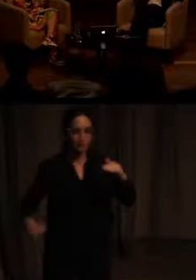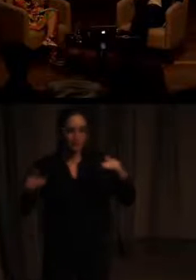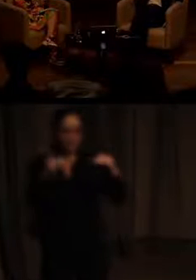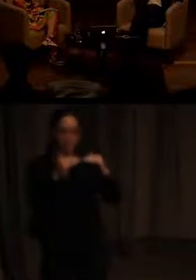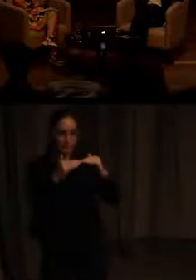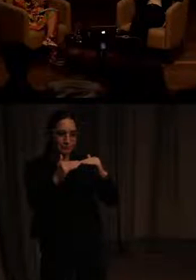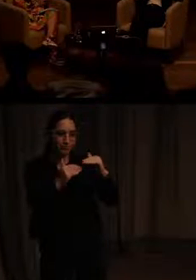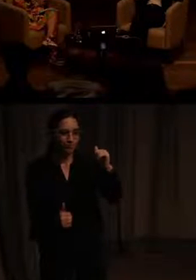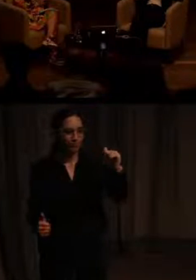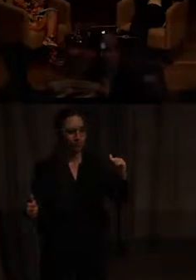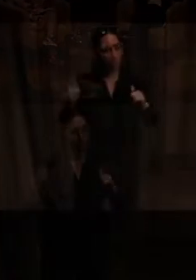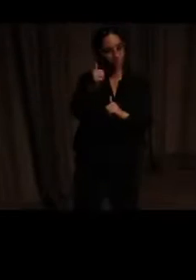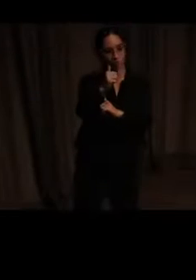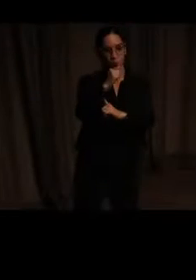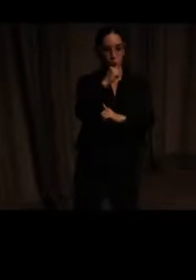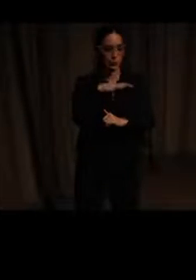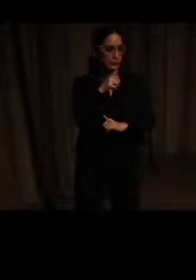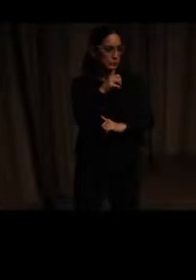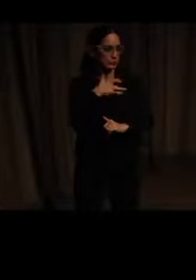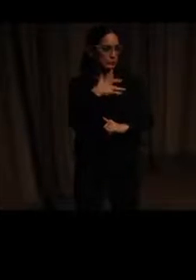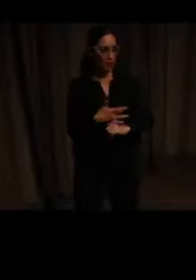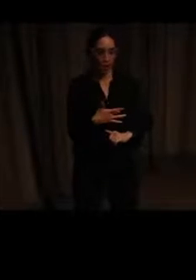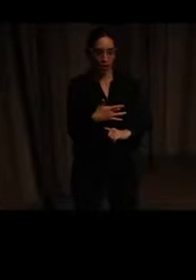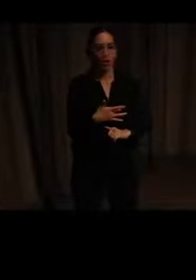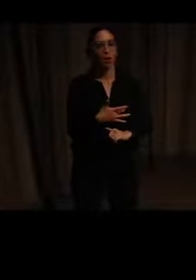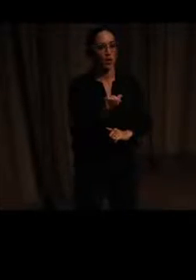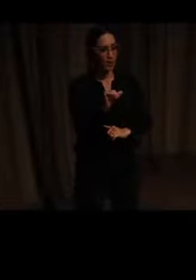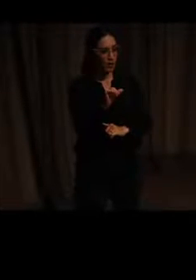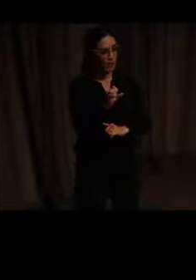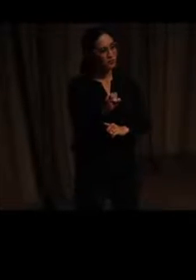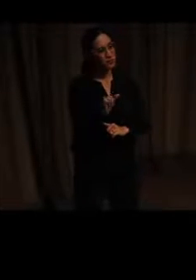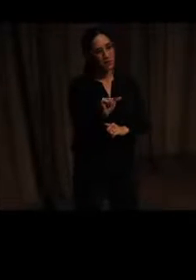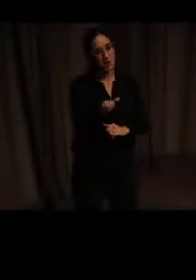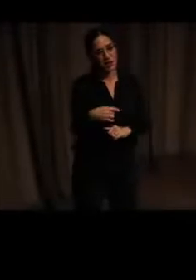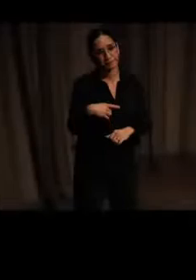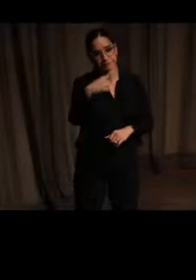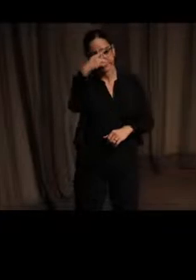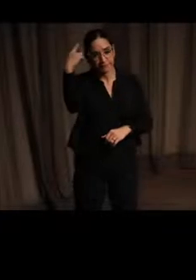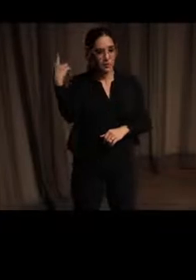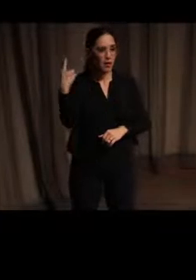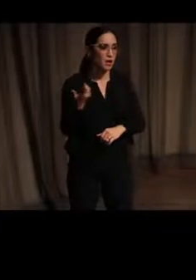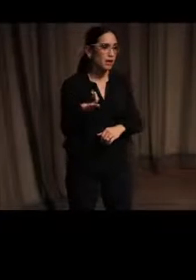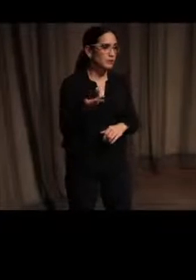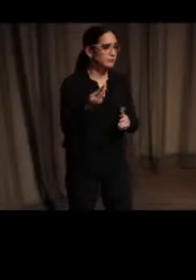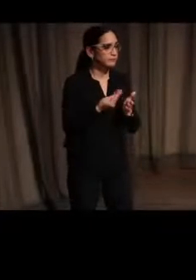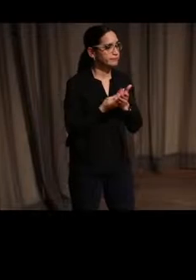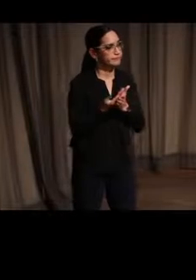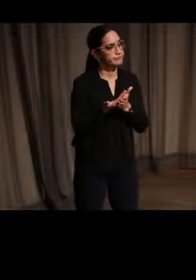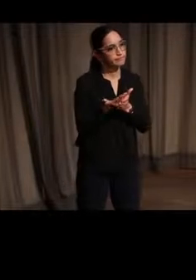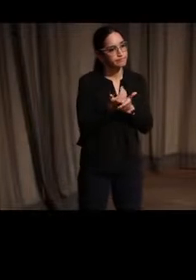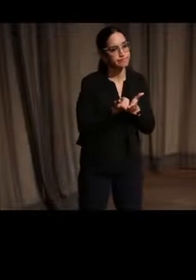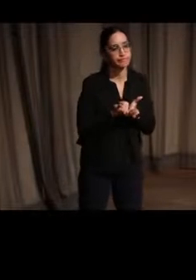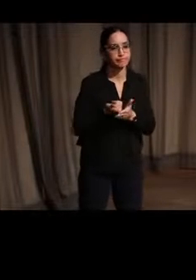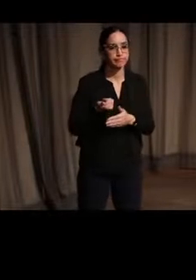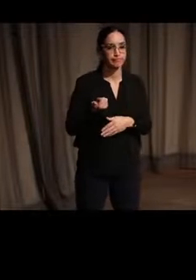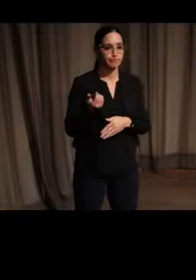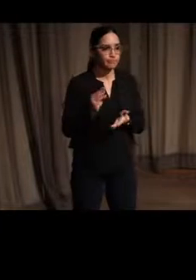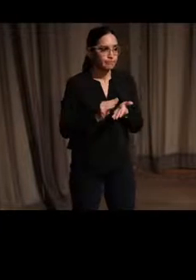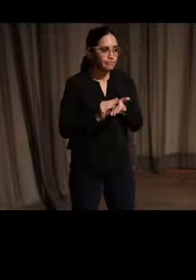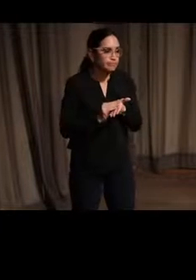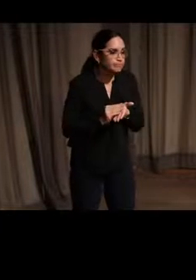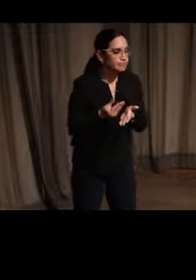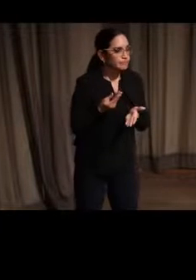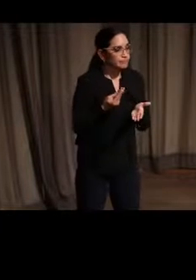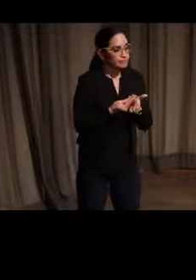security that a lot of women don't have. And then she also talks about like women of color, lower income women, and trans women that are nowhere near